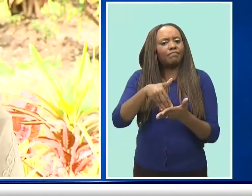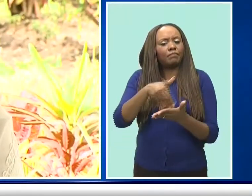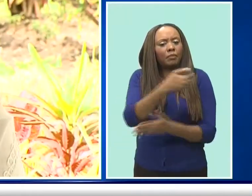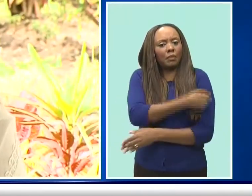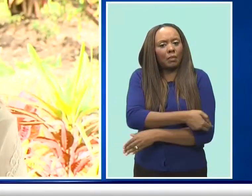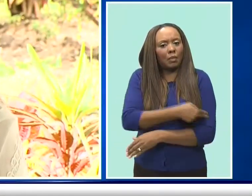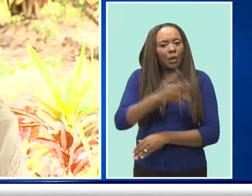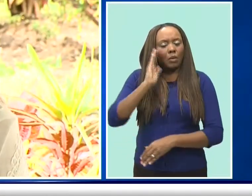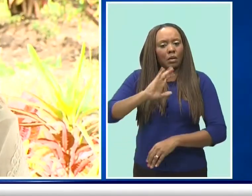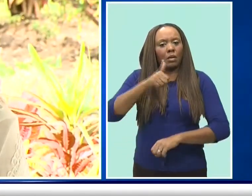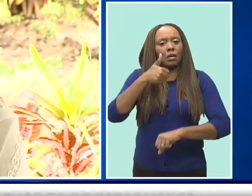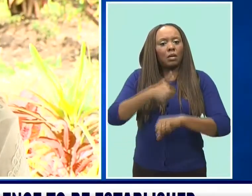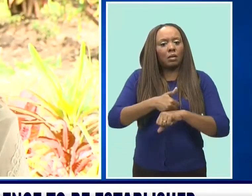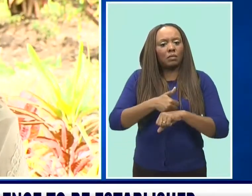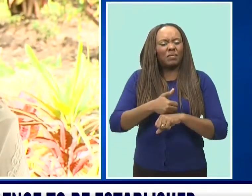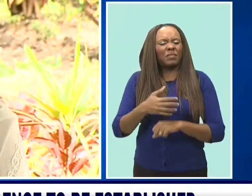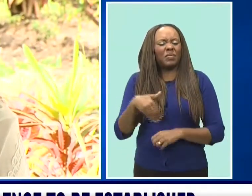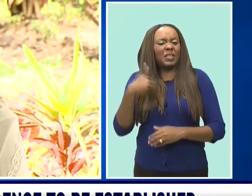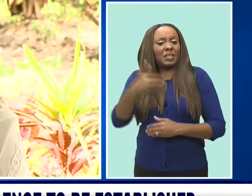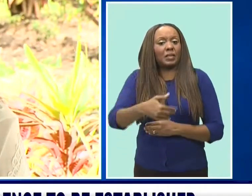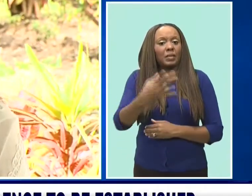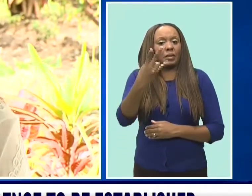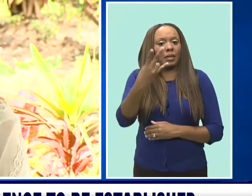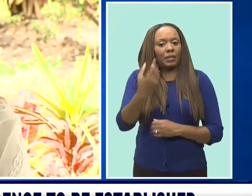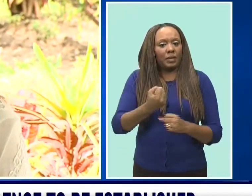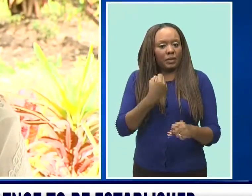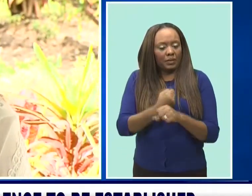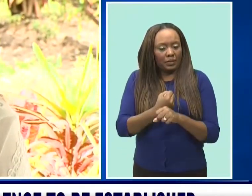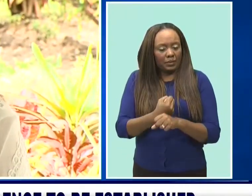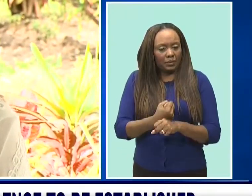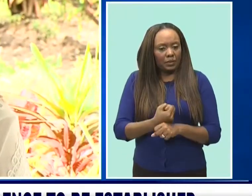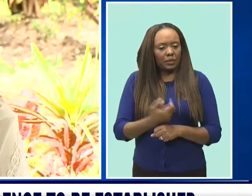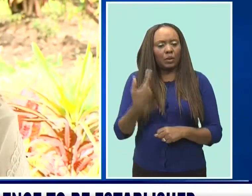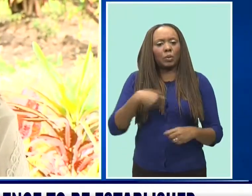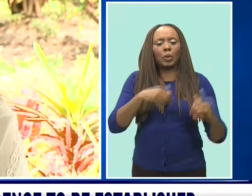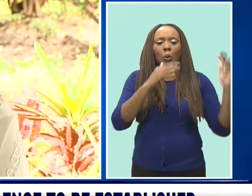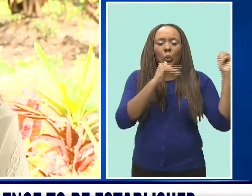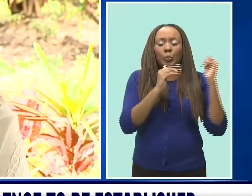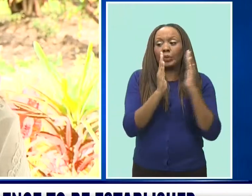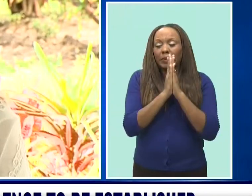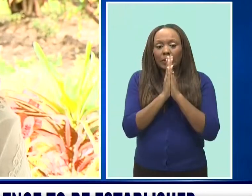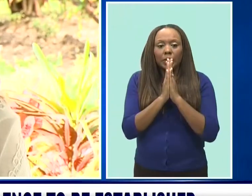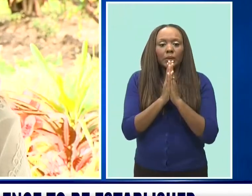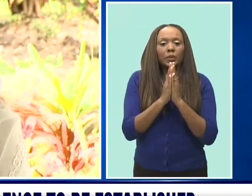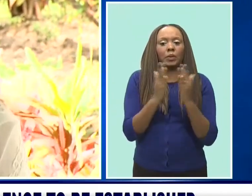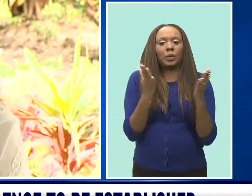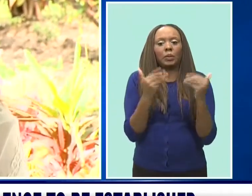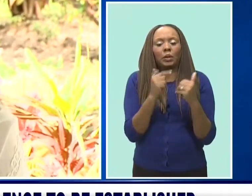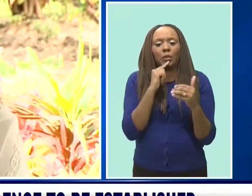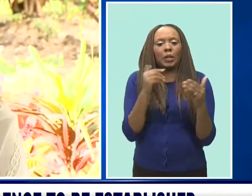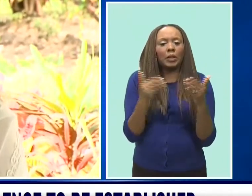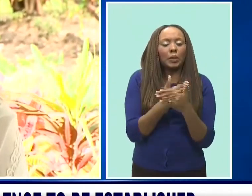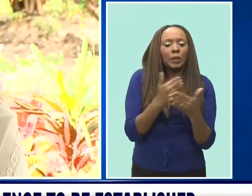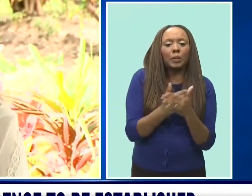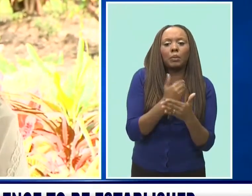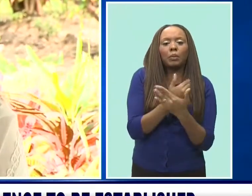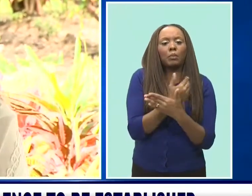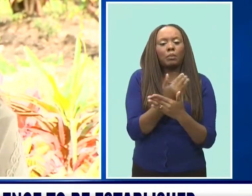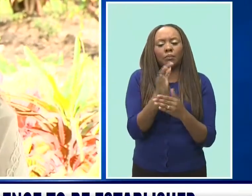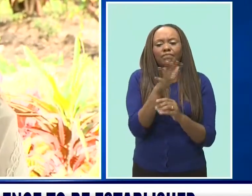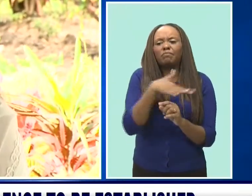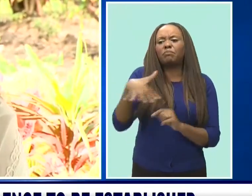over the next 7 years. It is our hope to create a modern environment for patient and